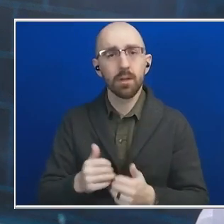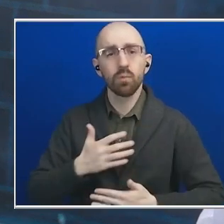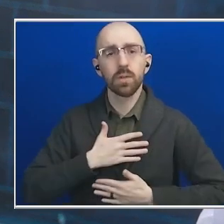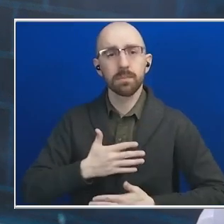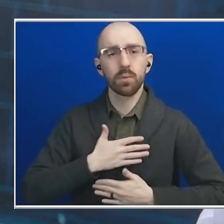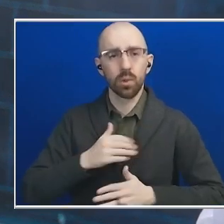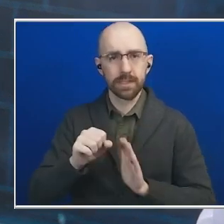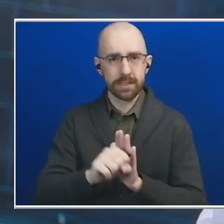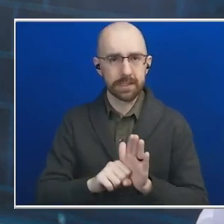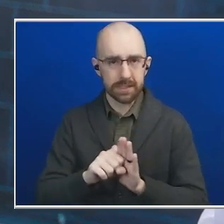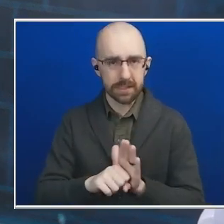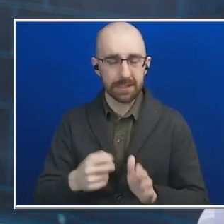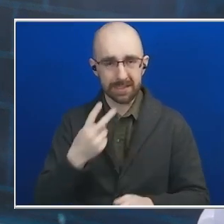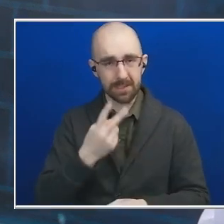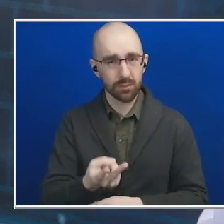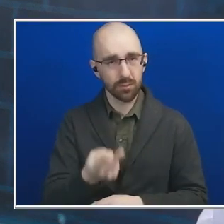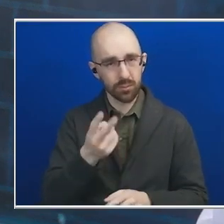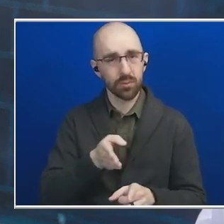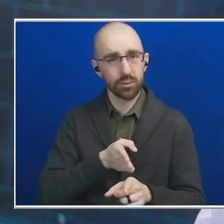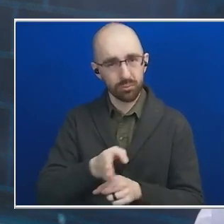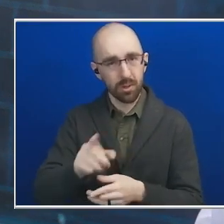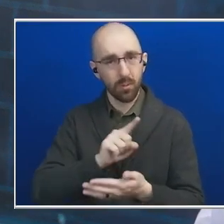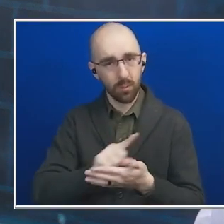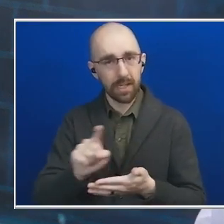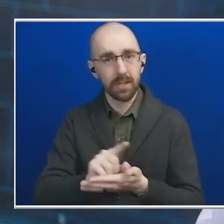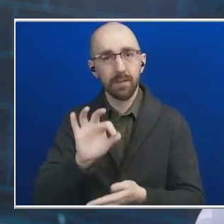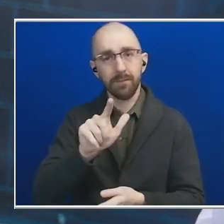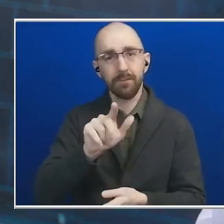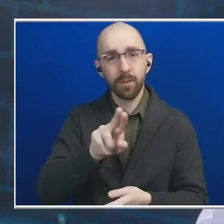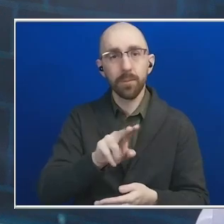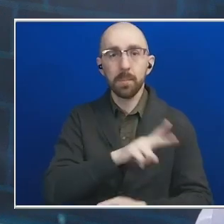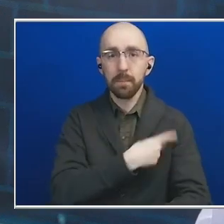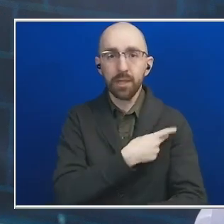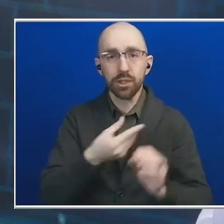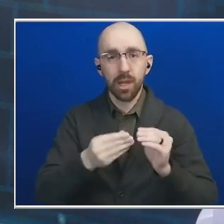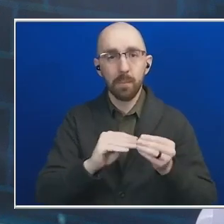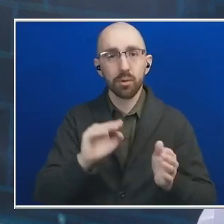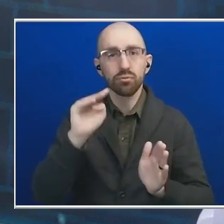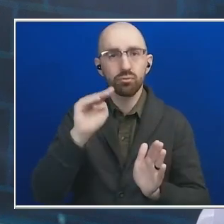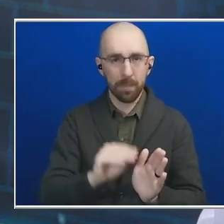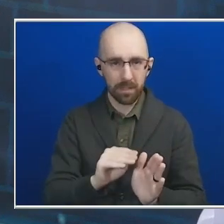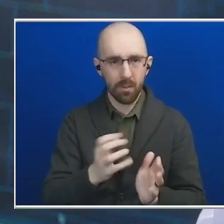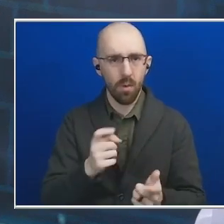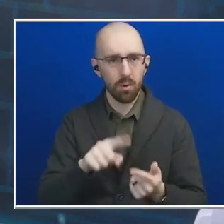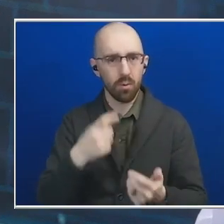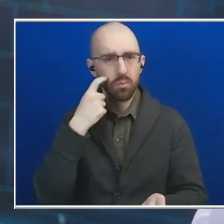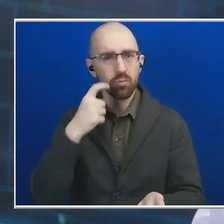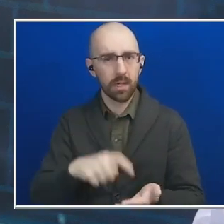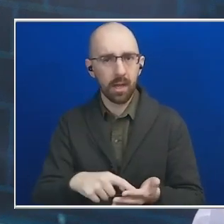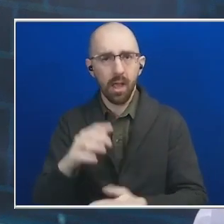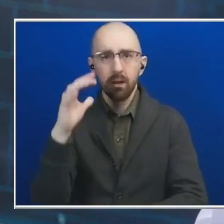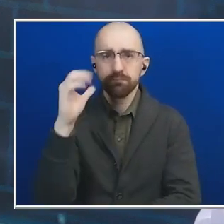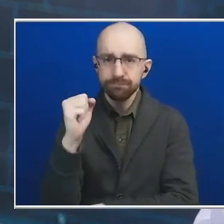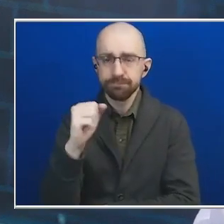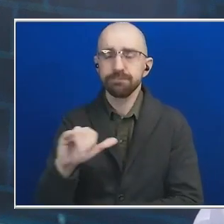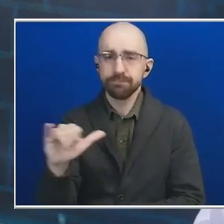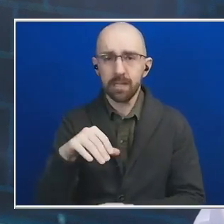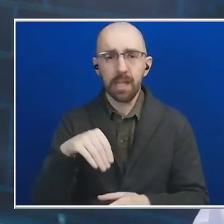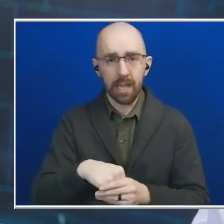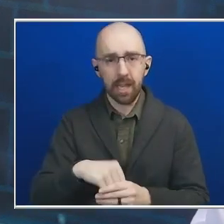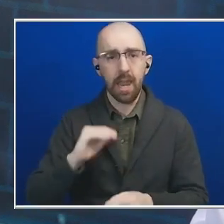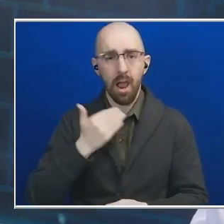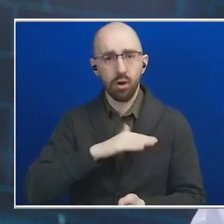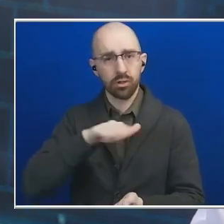2 consecutive weeks of dropping flu patients. I would like to take a moment to recognize a milestone also in our Center for